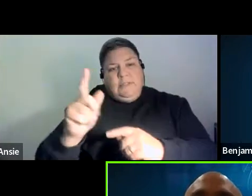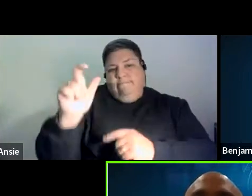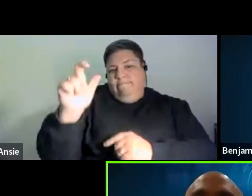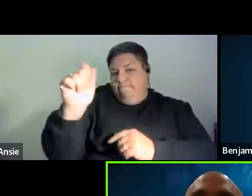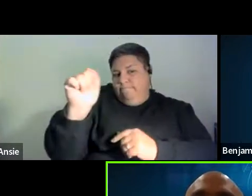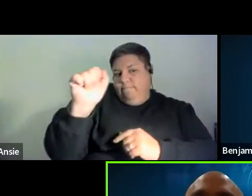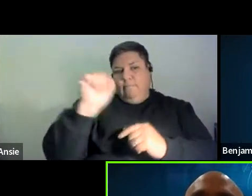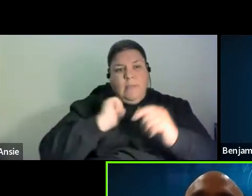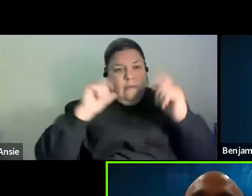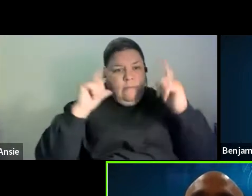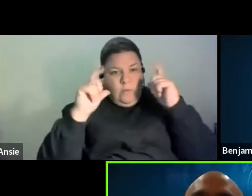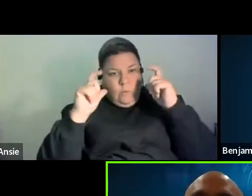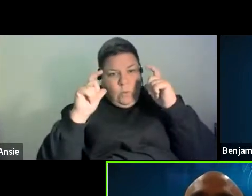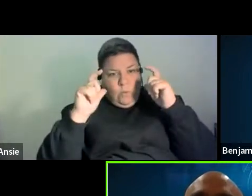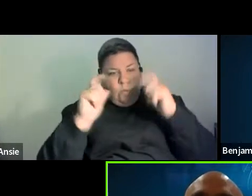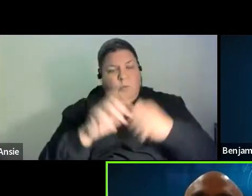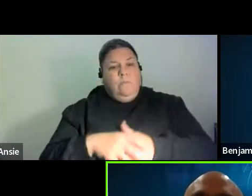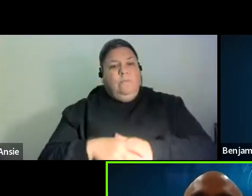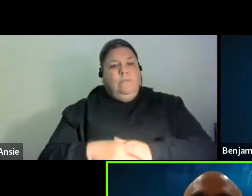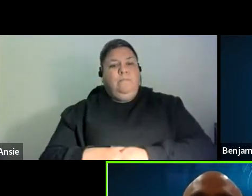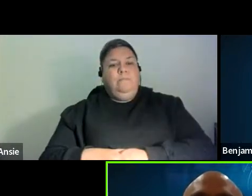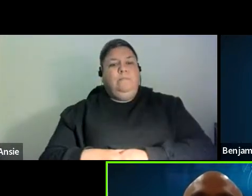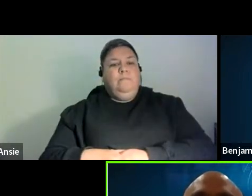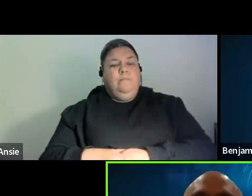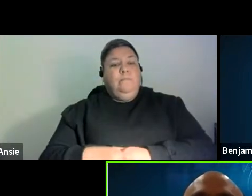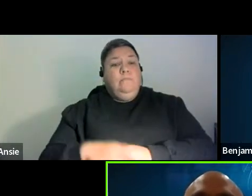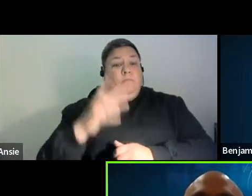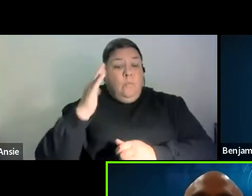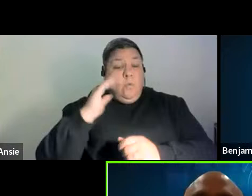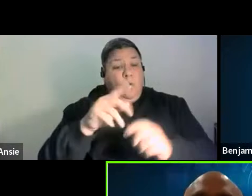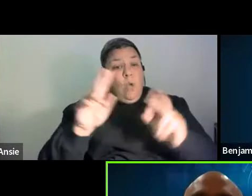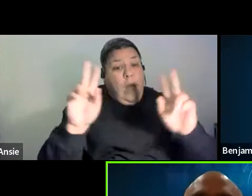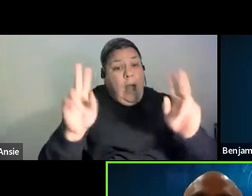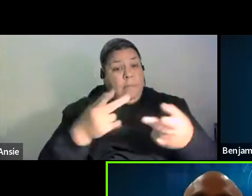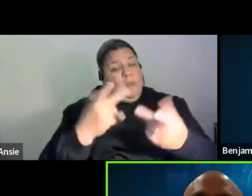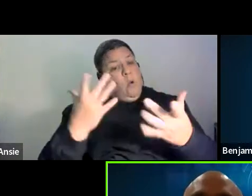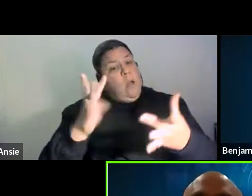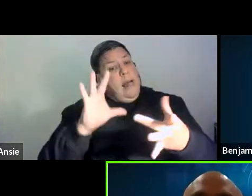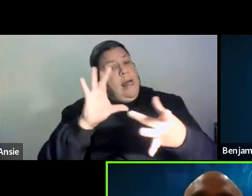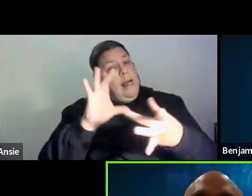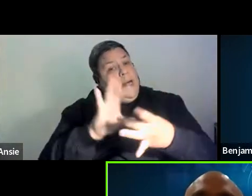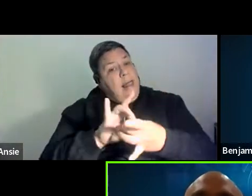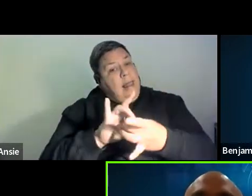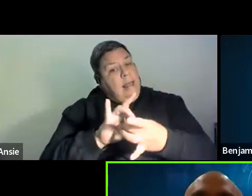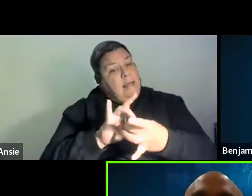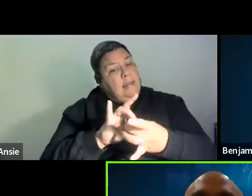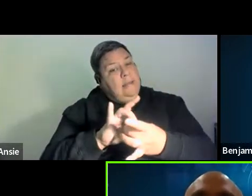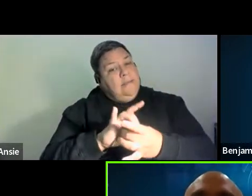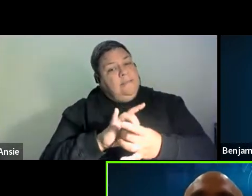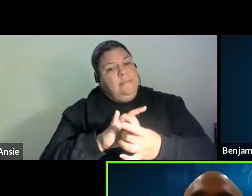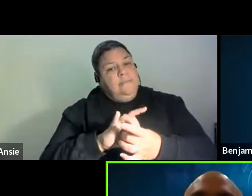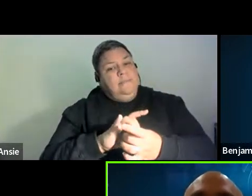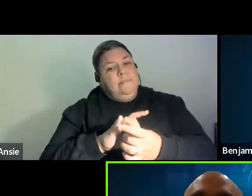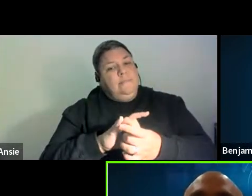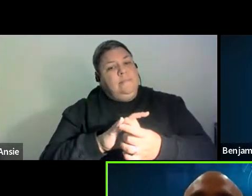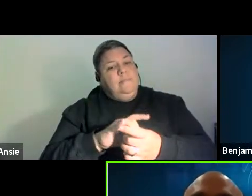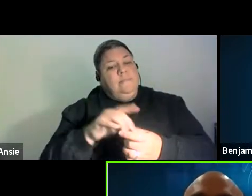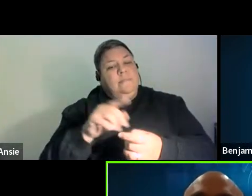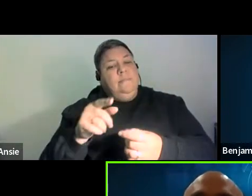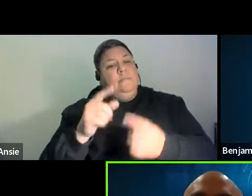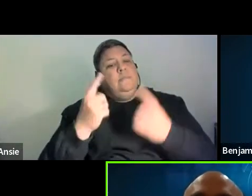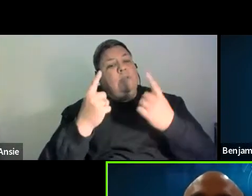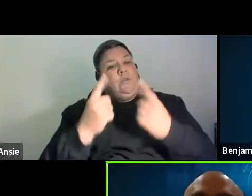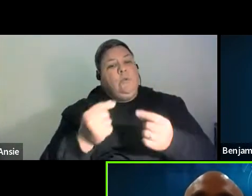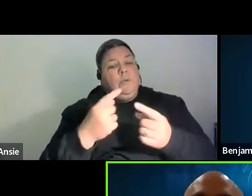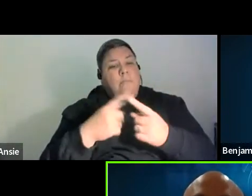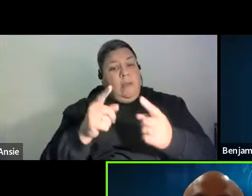system. Now remember, when updating or linking as a registered representative, it is done by the